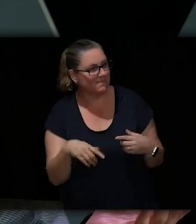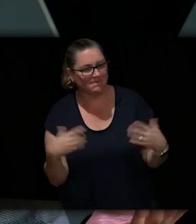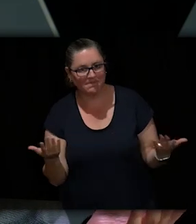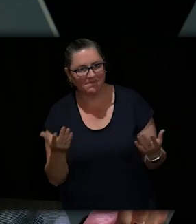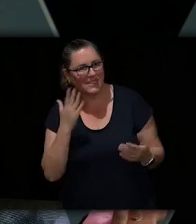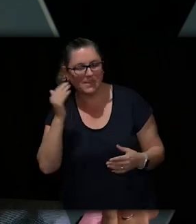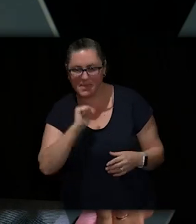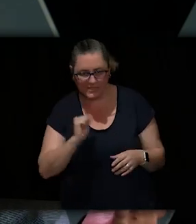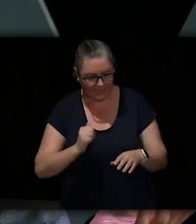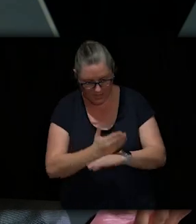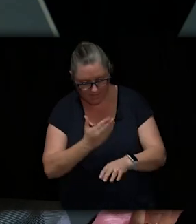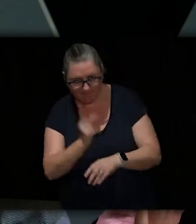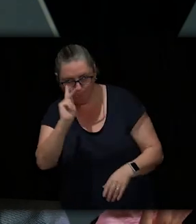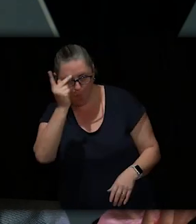in,